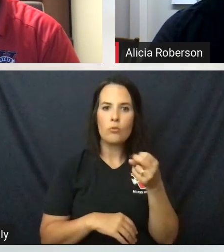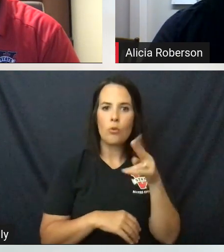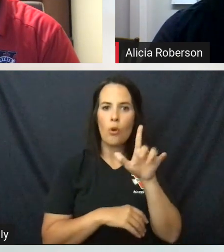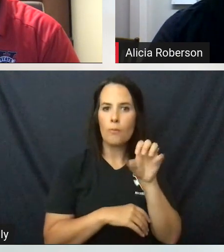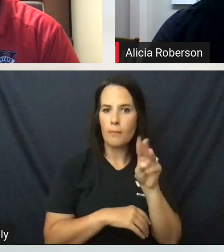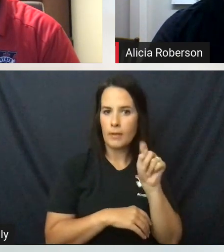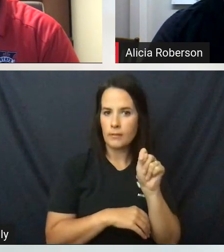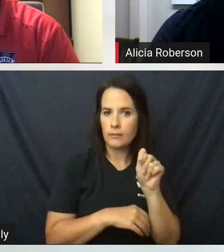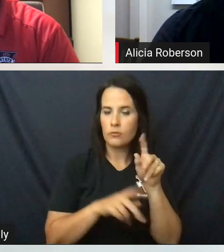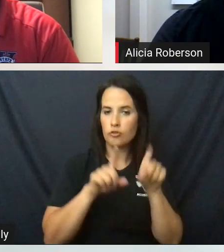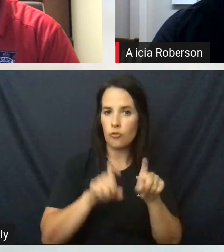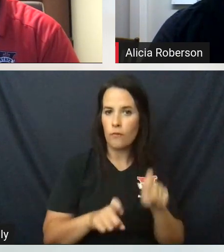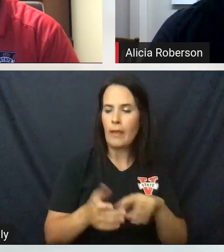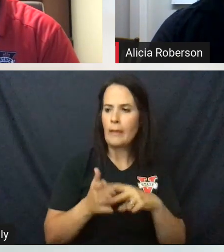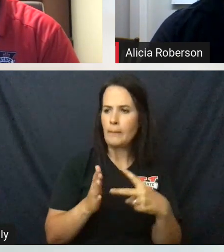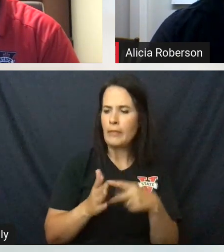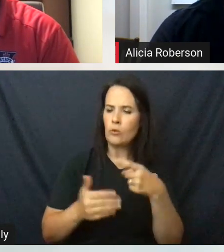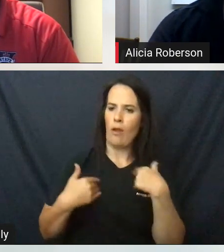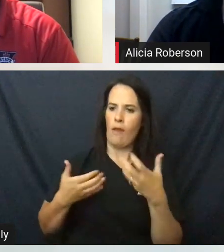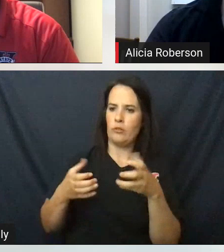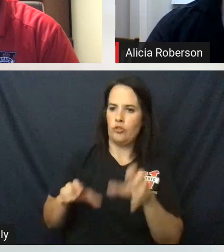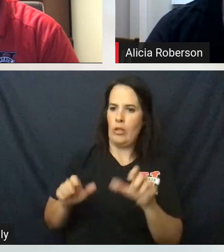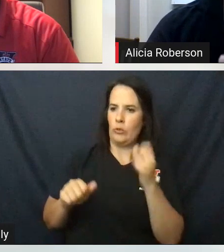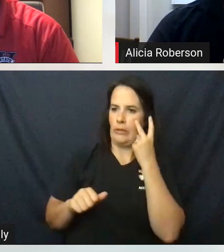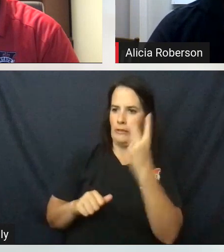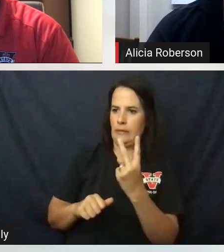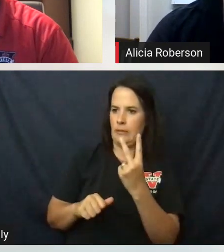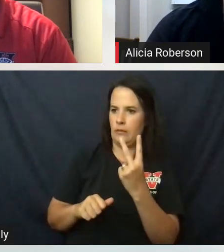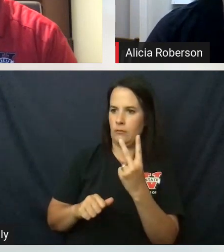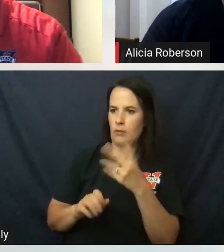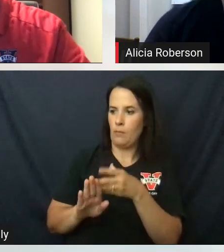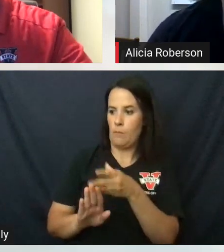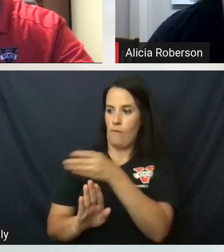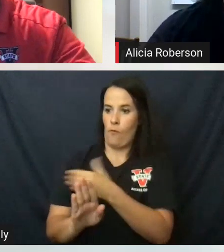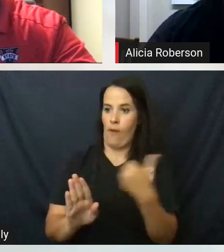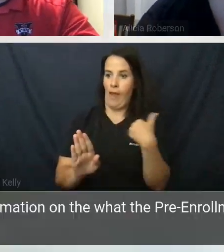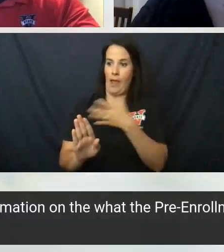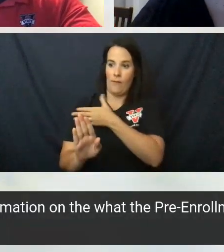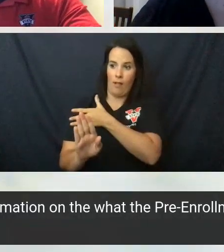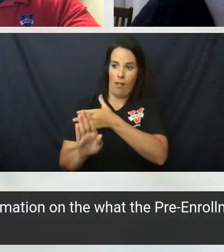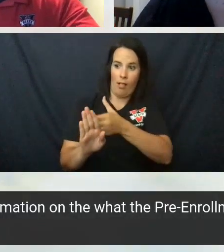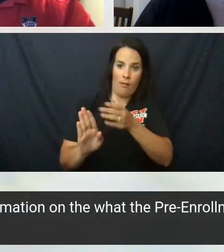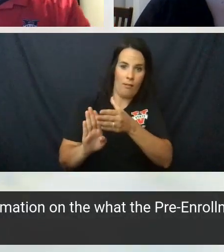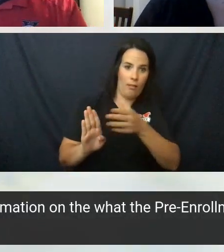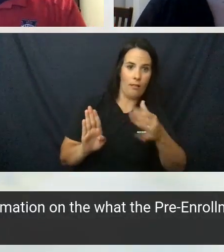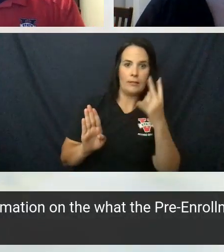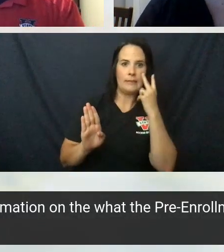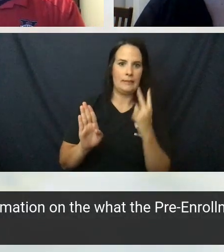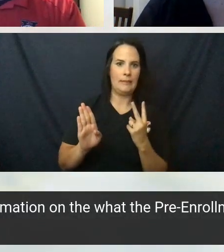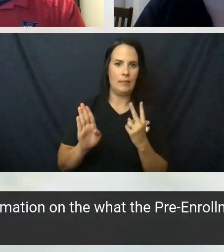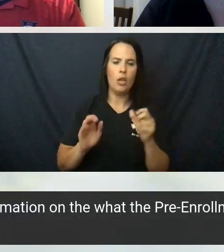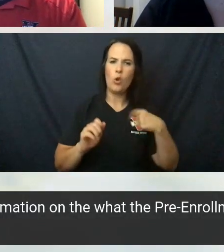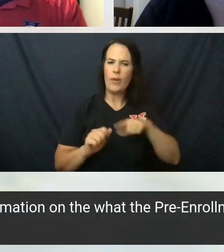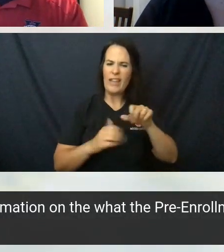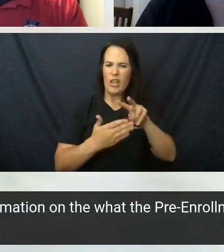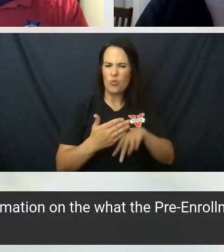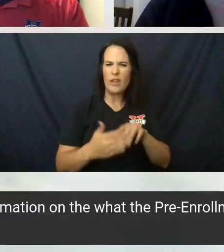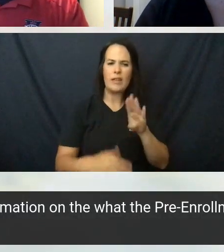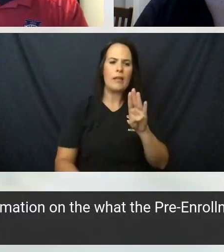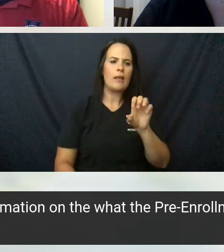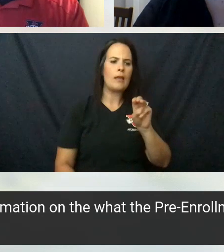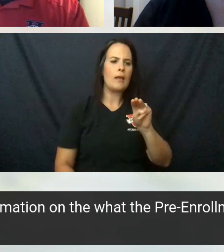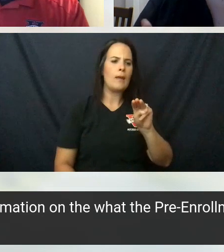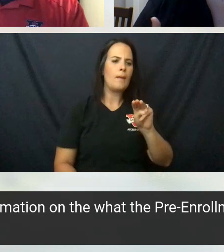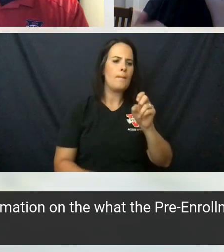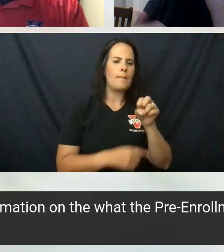first chance to tell us about where they have been and where they're going. We can read a lot about you in Banner. We know in